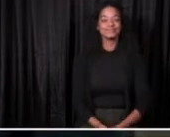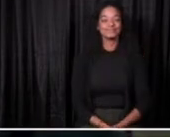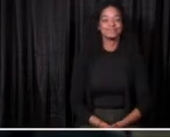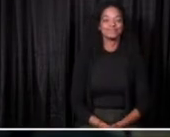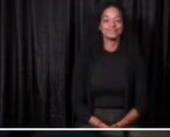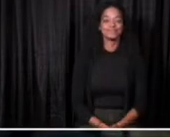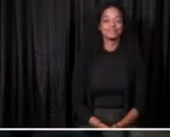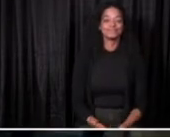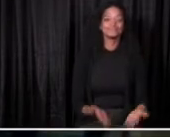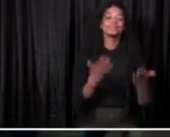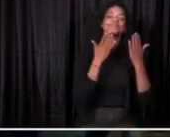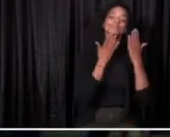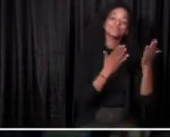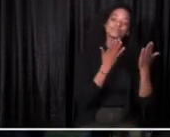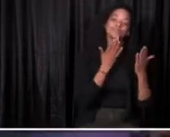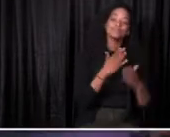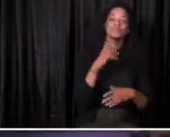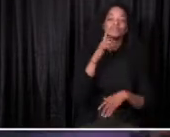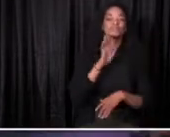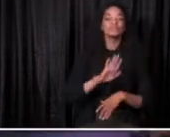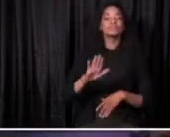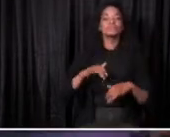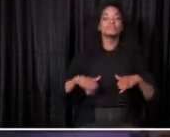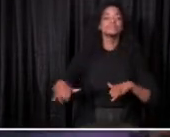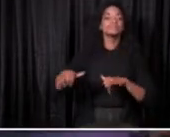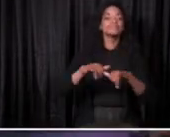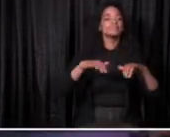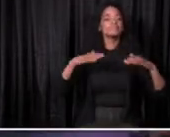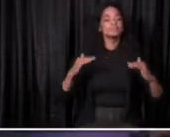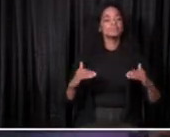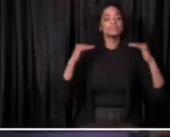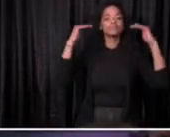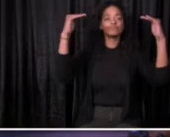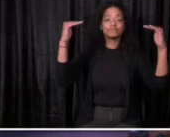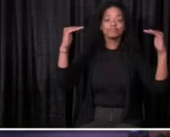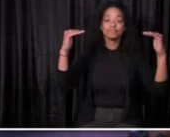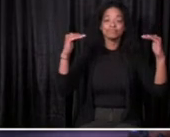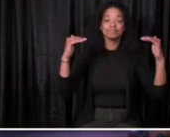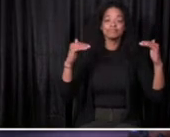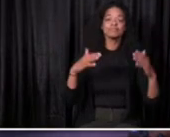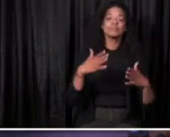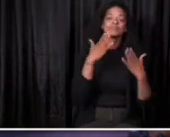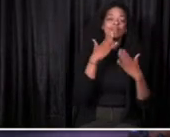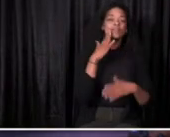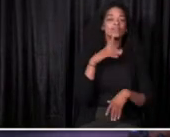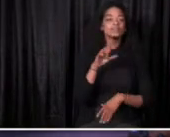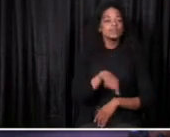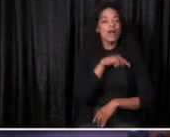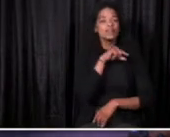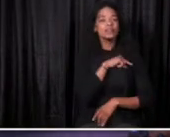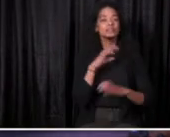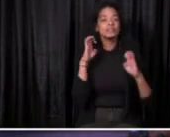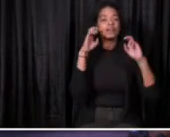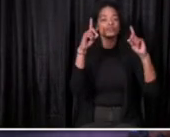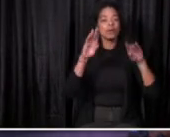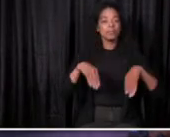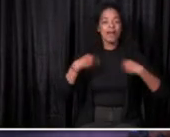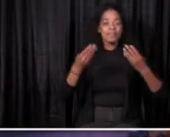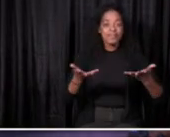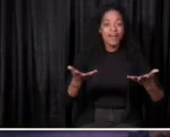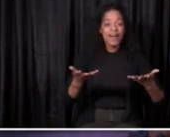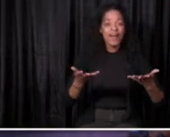Thank you for your high standards. Thank you for the quality education that you have provided, even